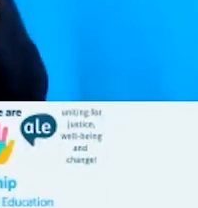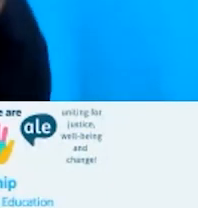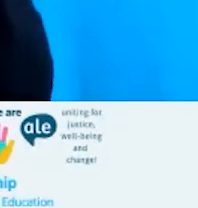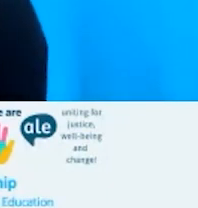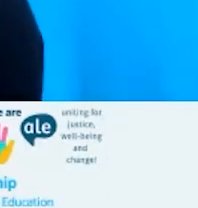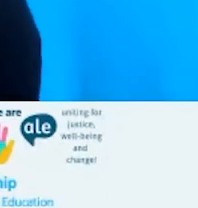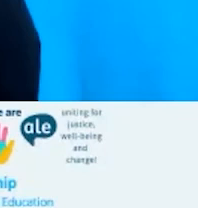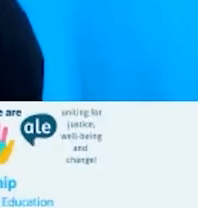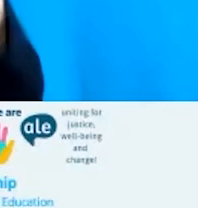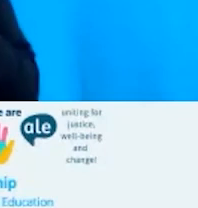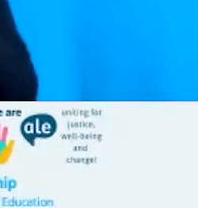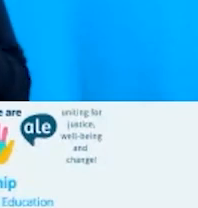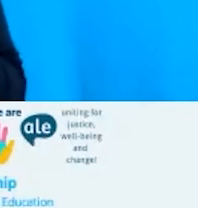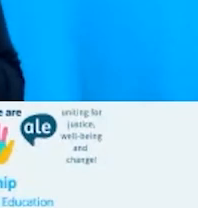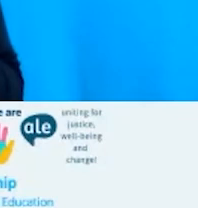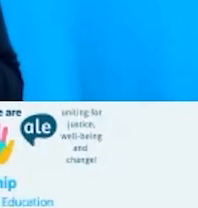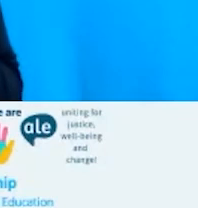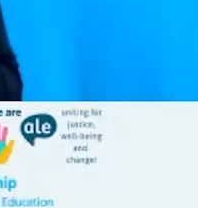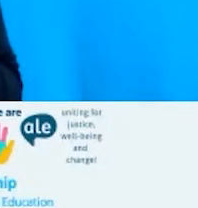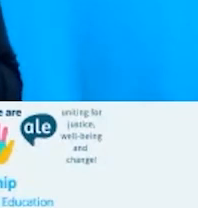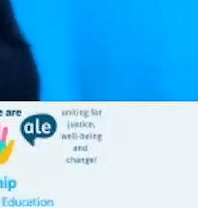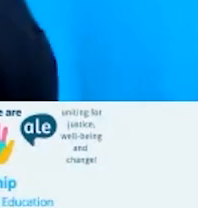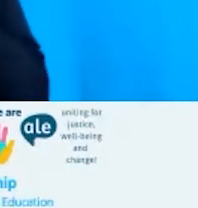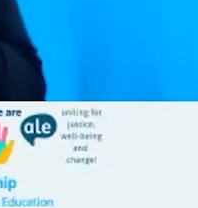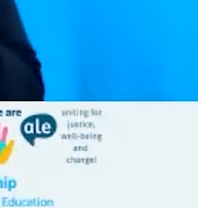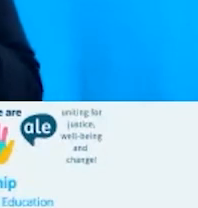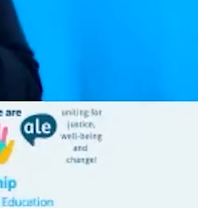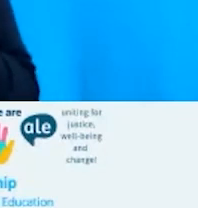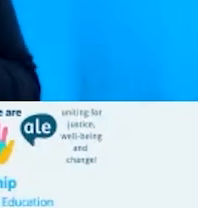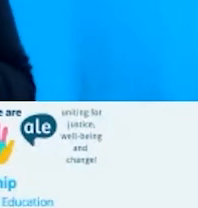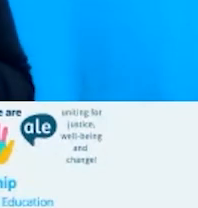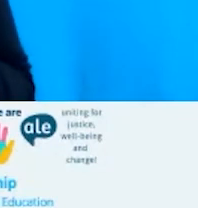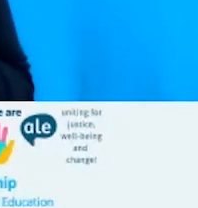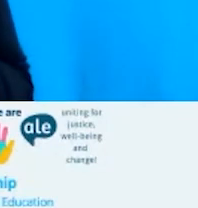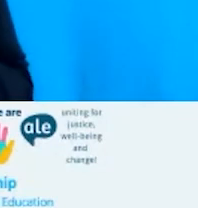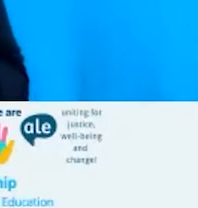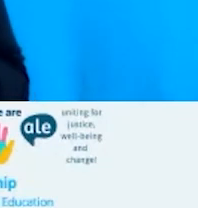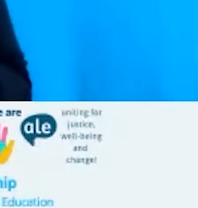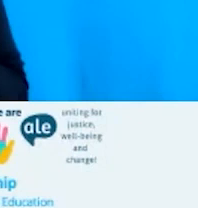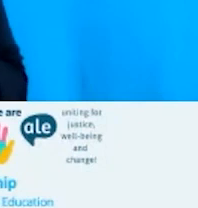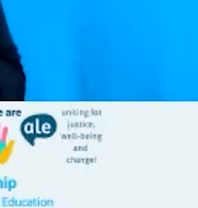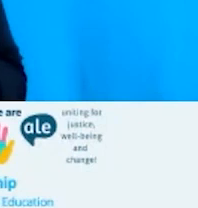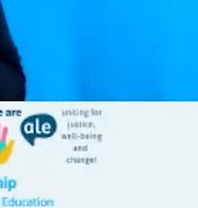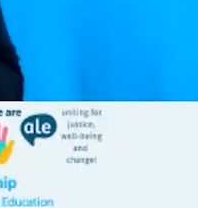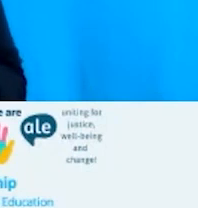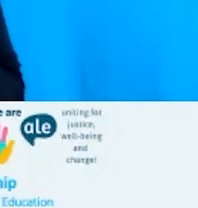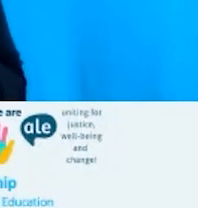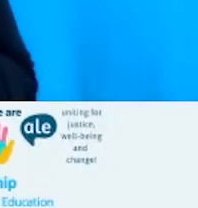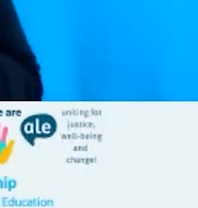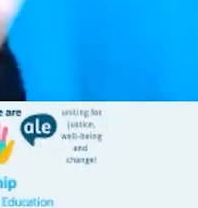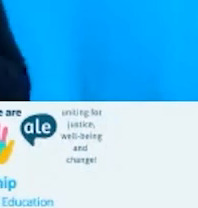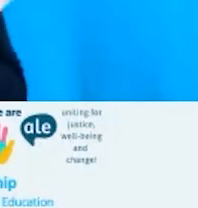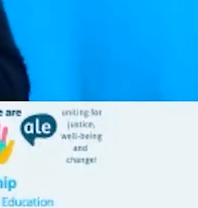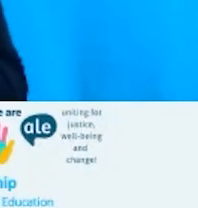my Tanzanian colleagues. And of course, I will be glad to answer some questions if there are. Mm-hmm. Hvala lepa, Katarina, odlično.